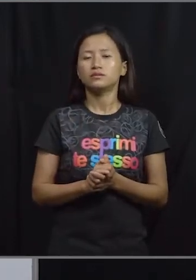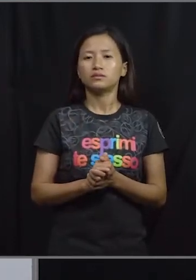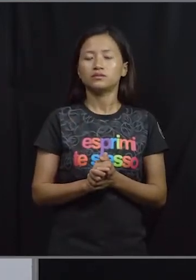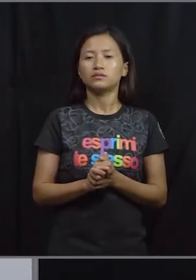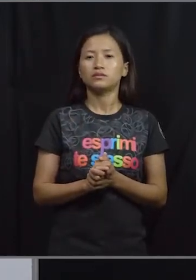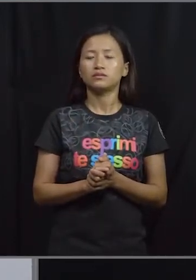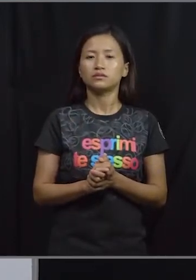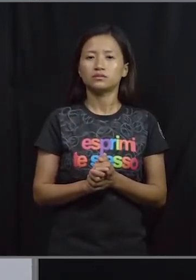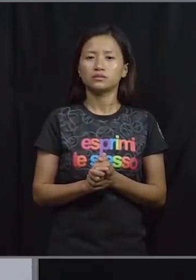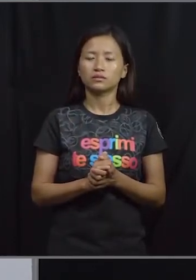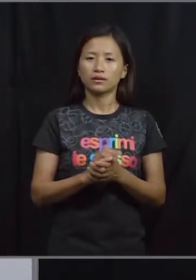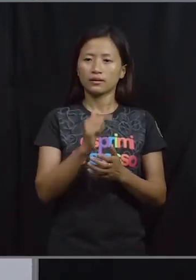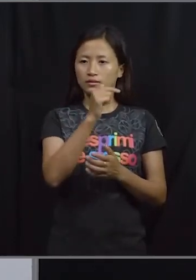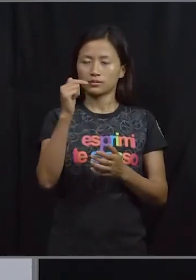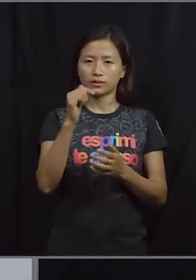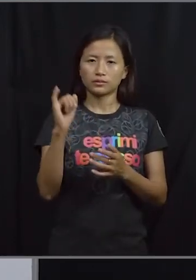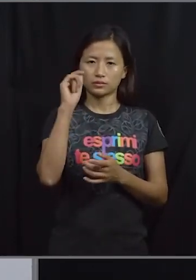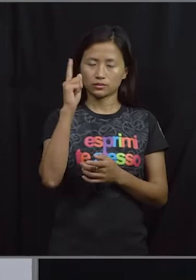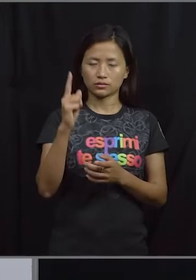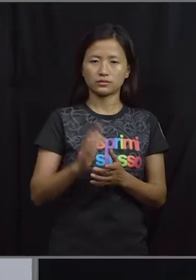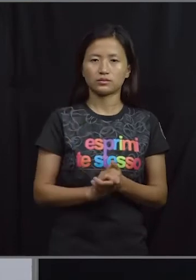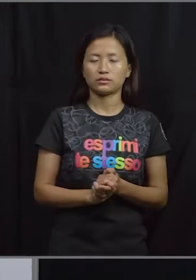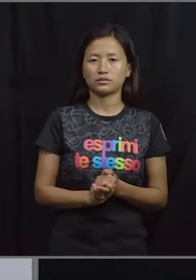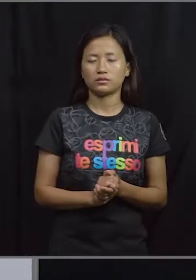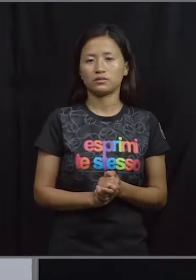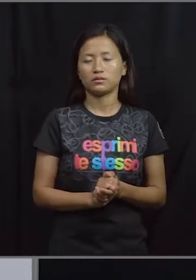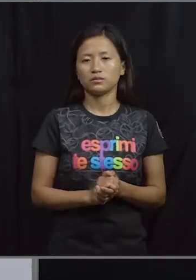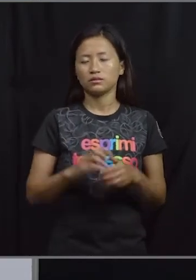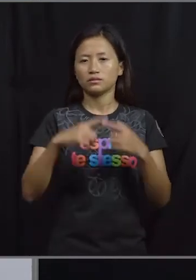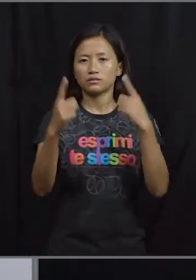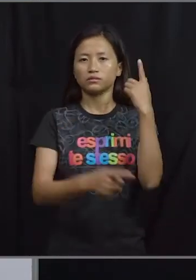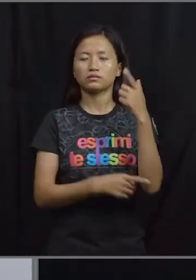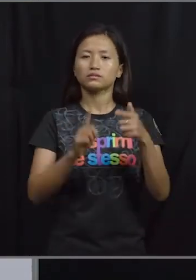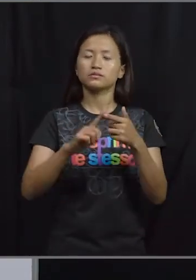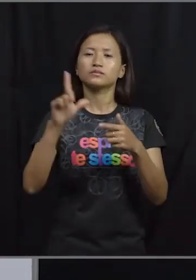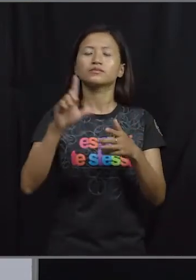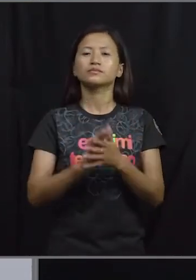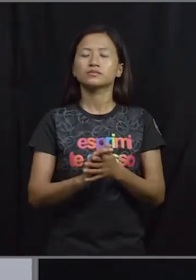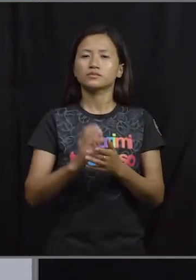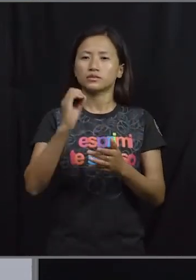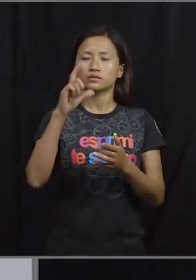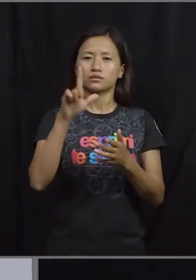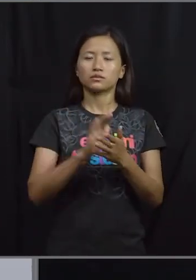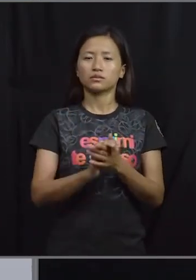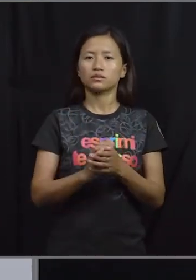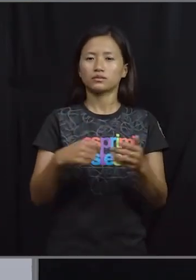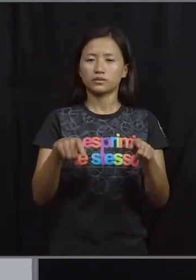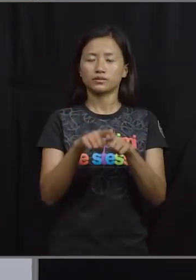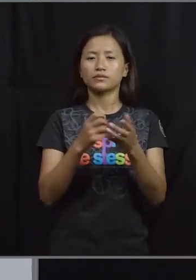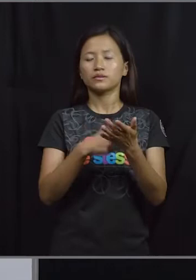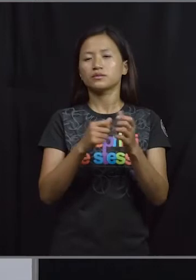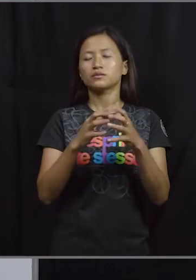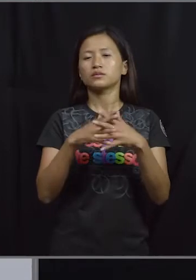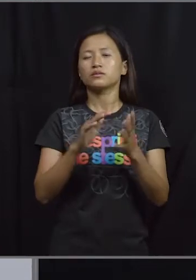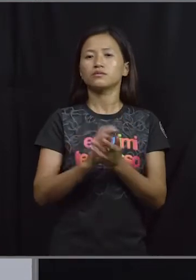5 minus 6, that is minus 1, clear. And for the last element we delete this column and row and we get these